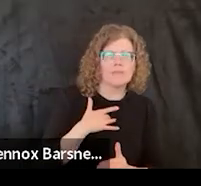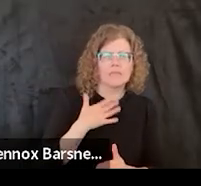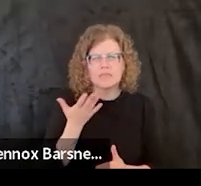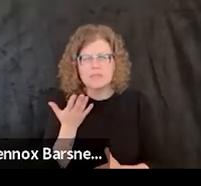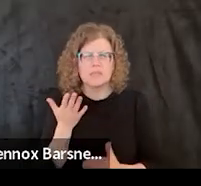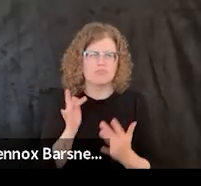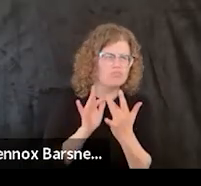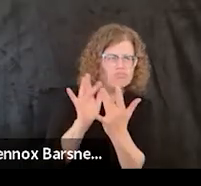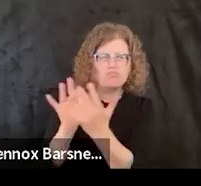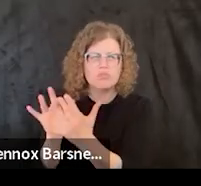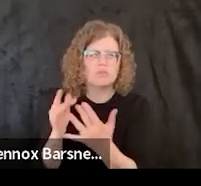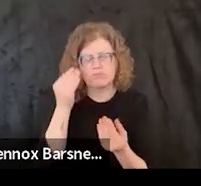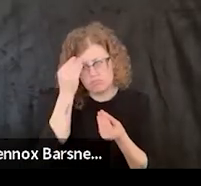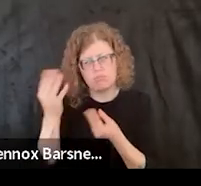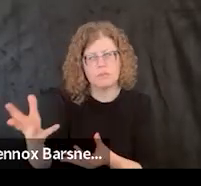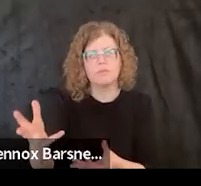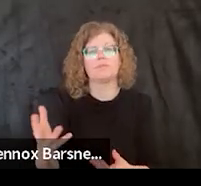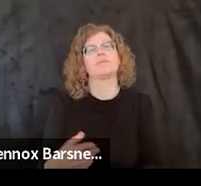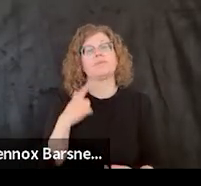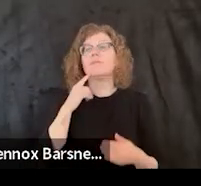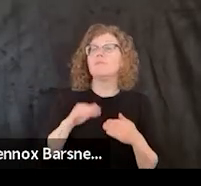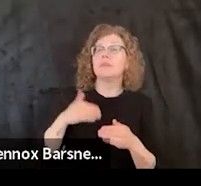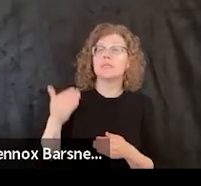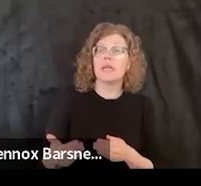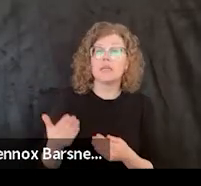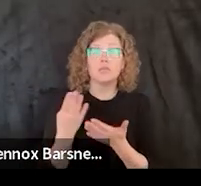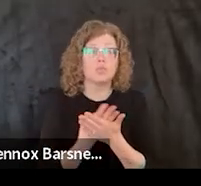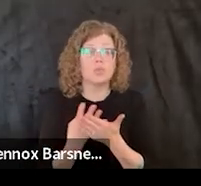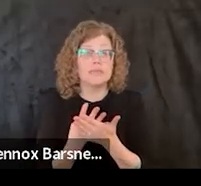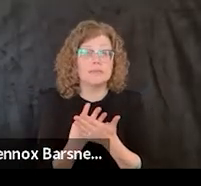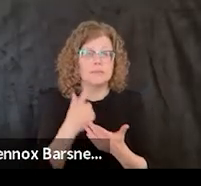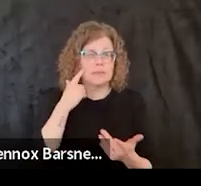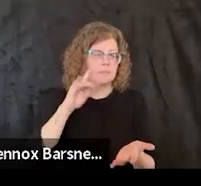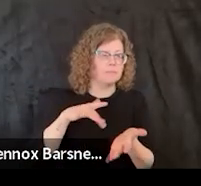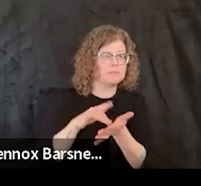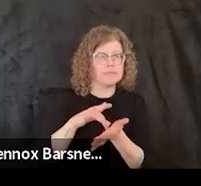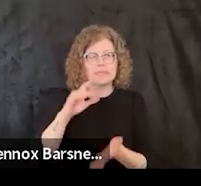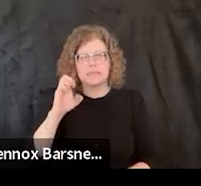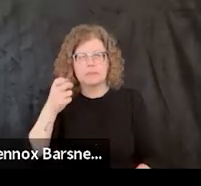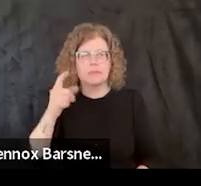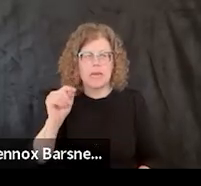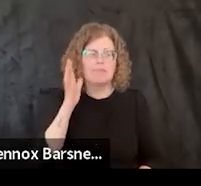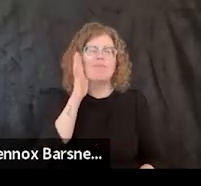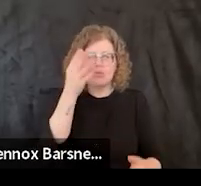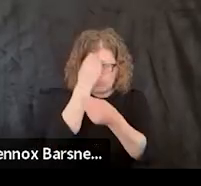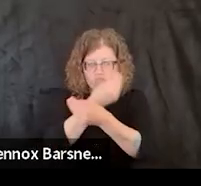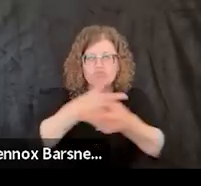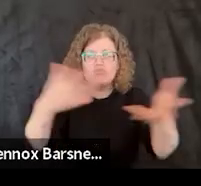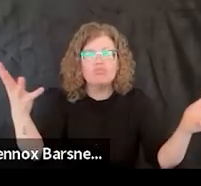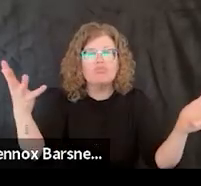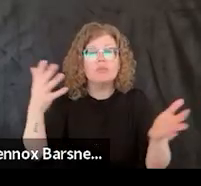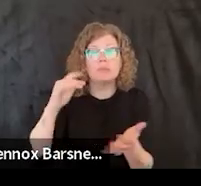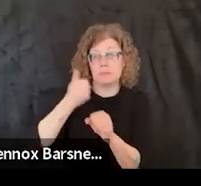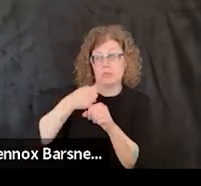Notifications for the grant results will be sent over email in mid-September, letting applicants know if they were successful or not